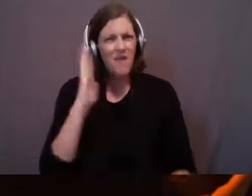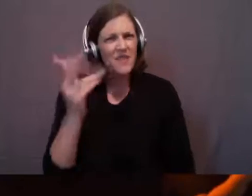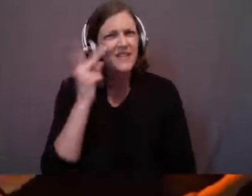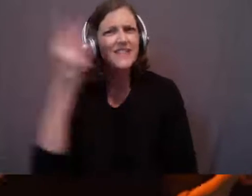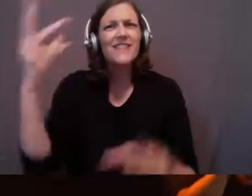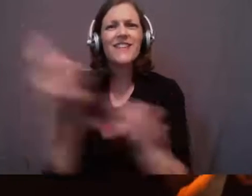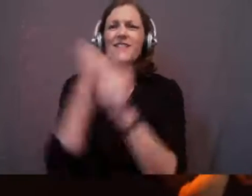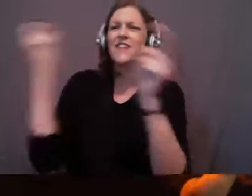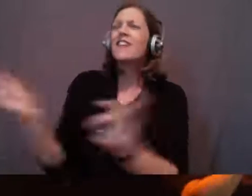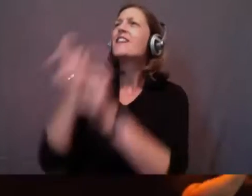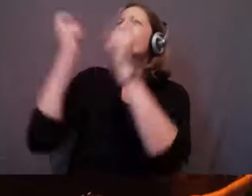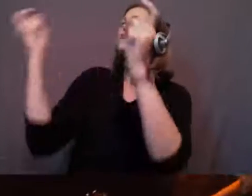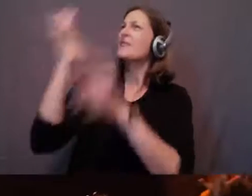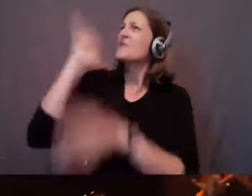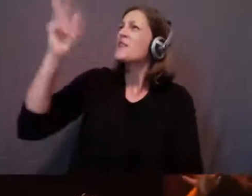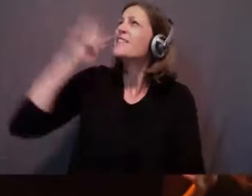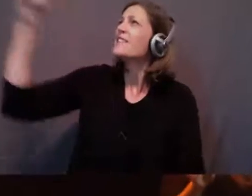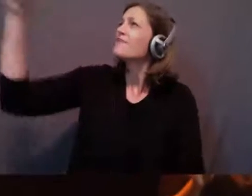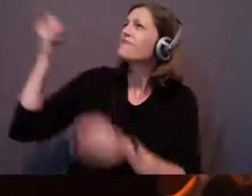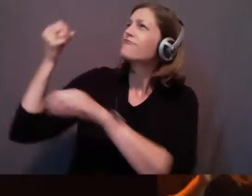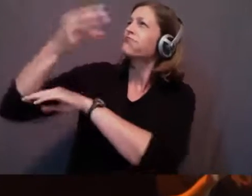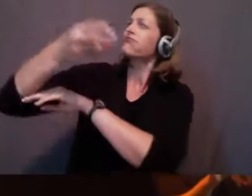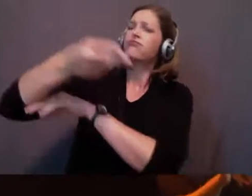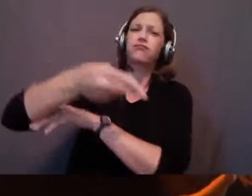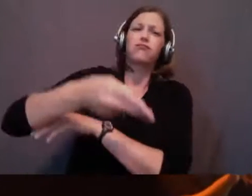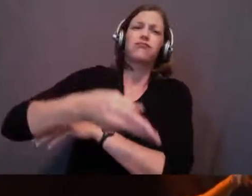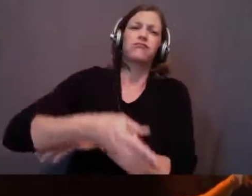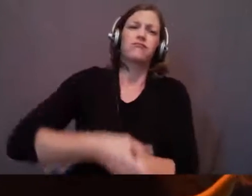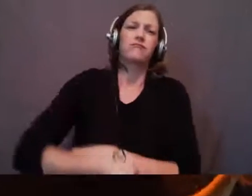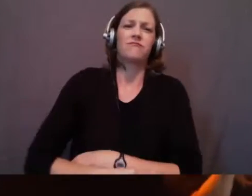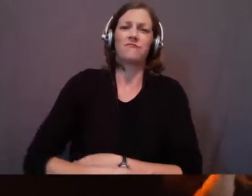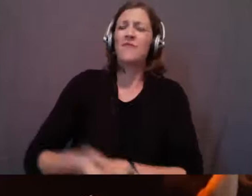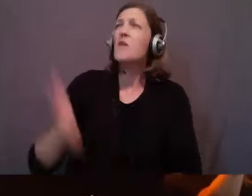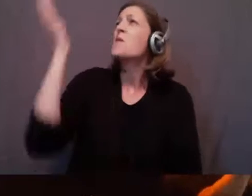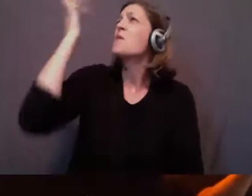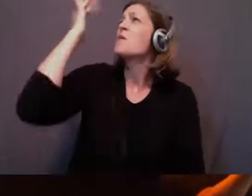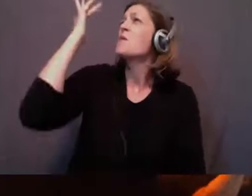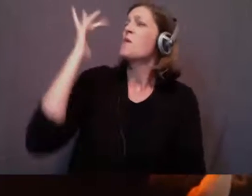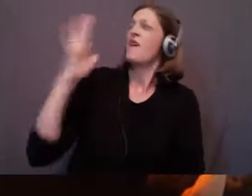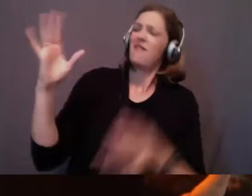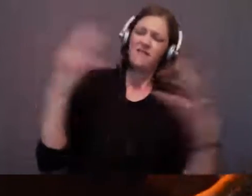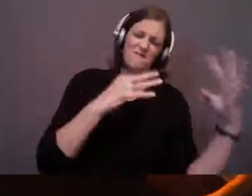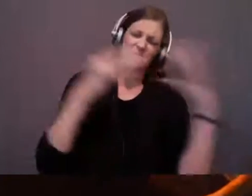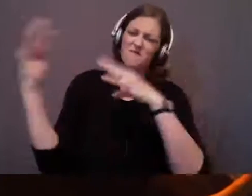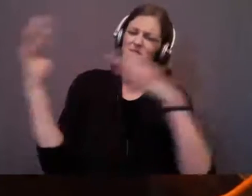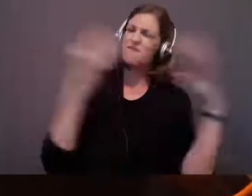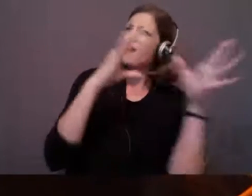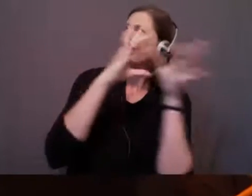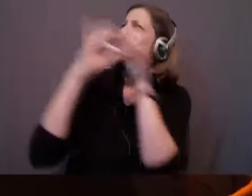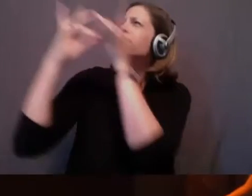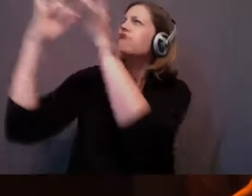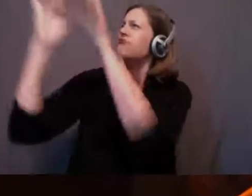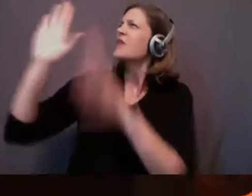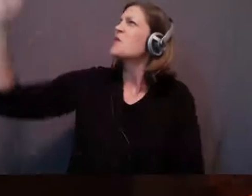victory. I'm gonna see a victory. For the battle belongs to